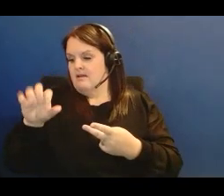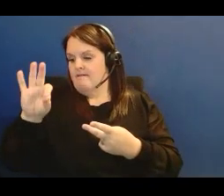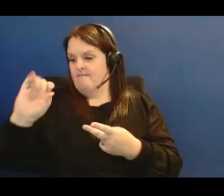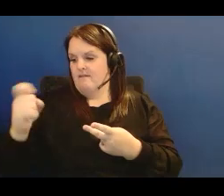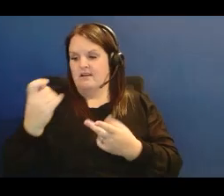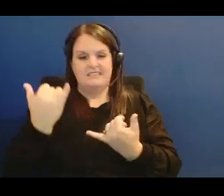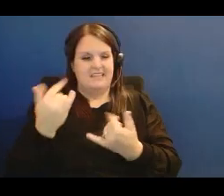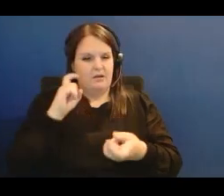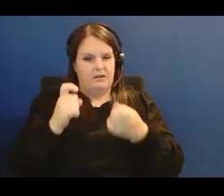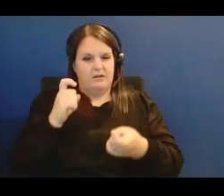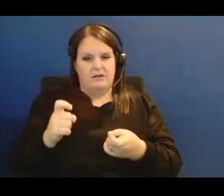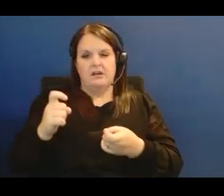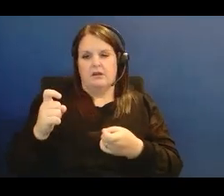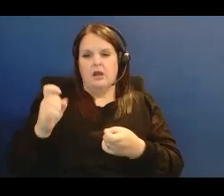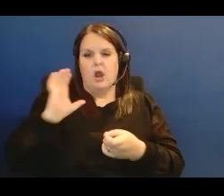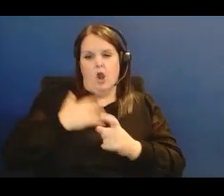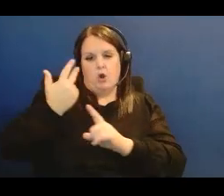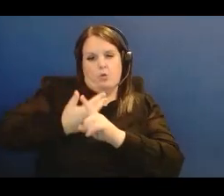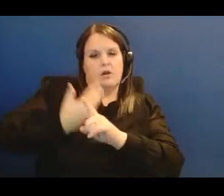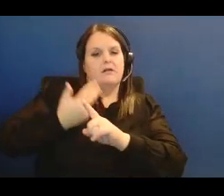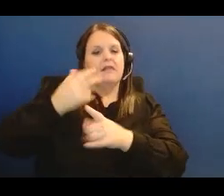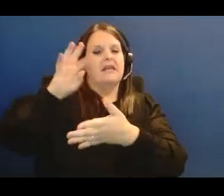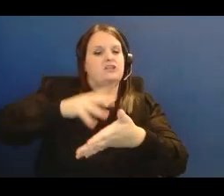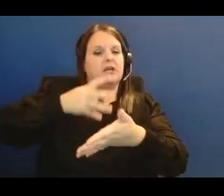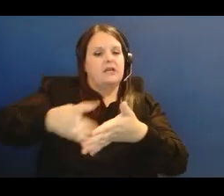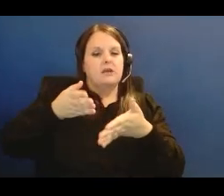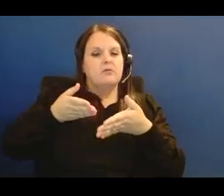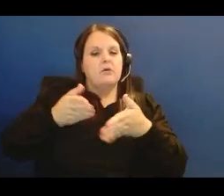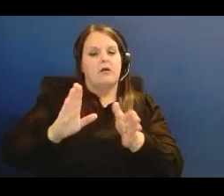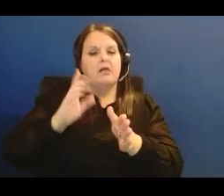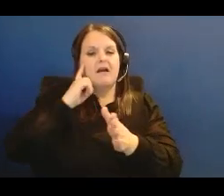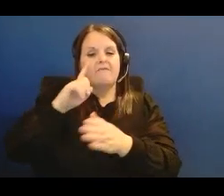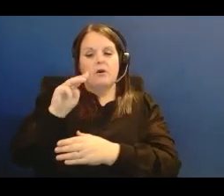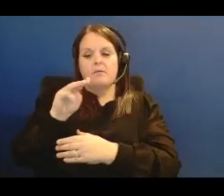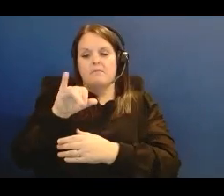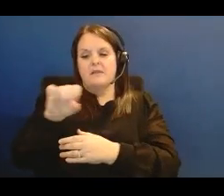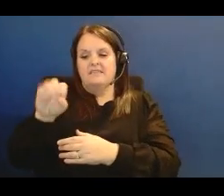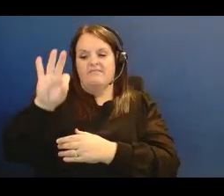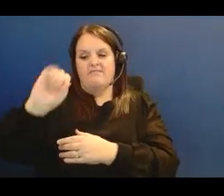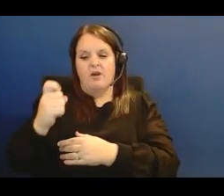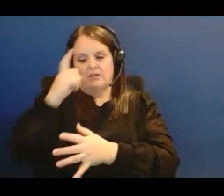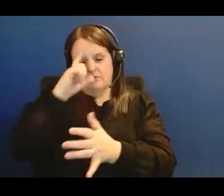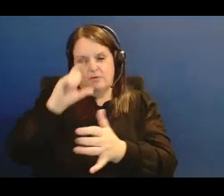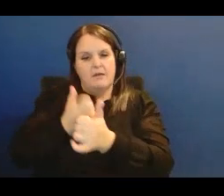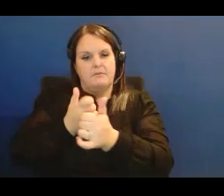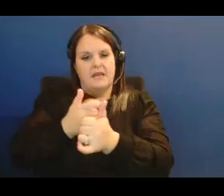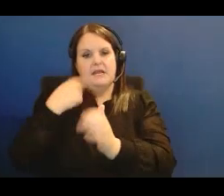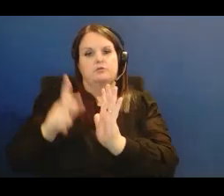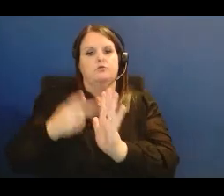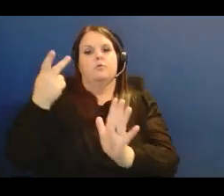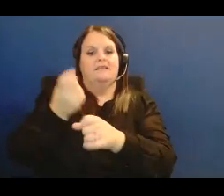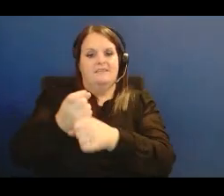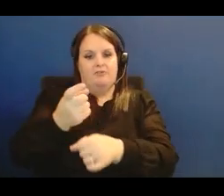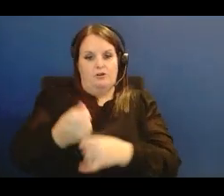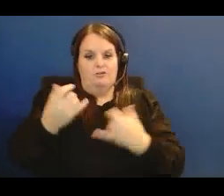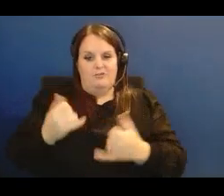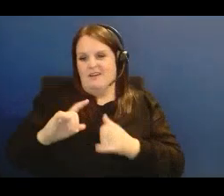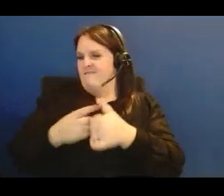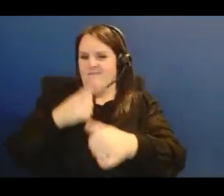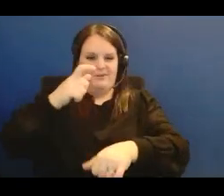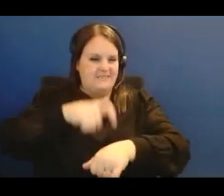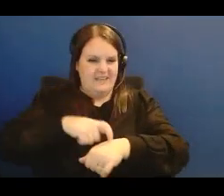modified, Mr. Chair, our quarterly agendas to allow time for Ms. Fox to update us twice a year. So today will be the first